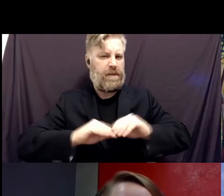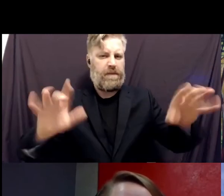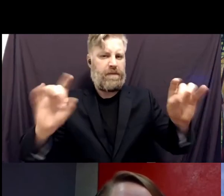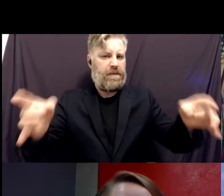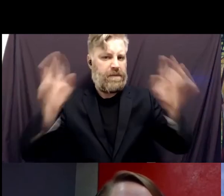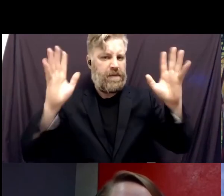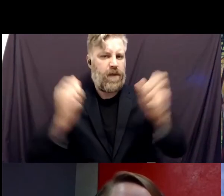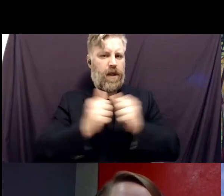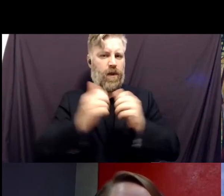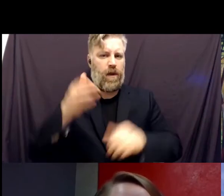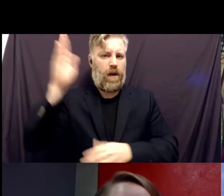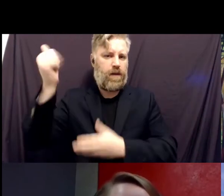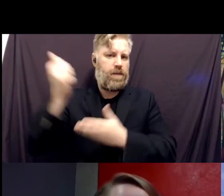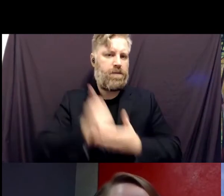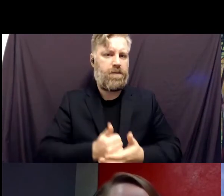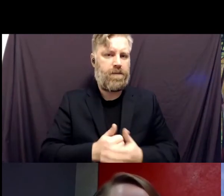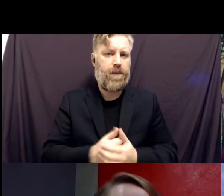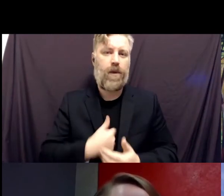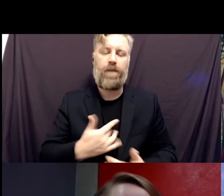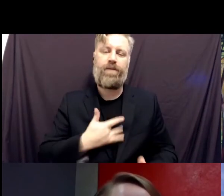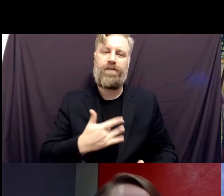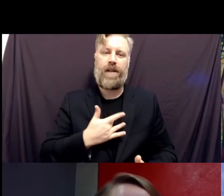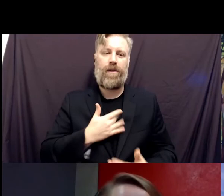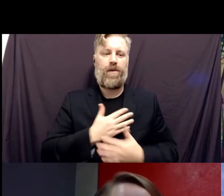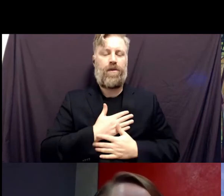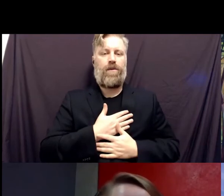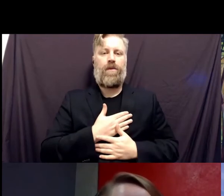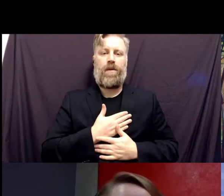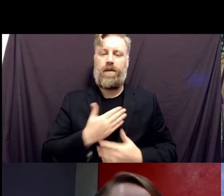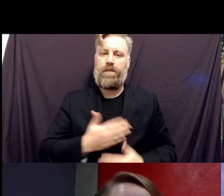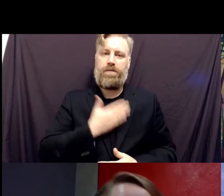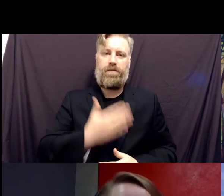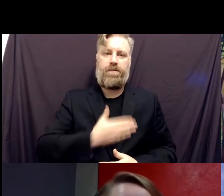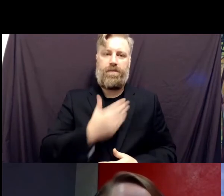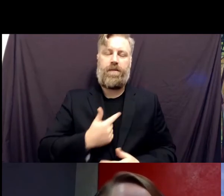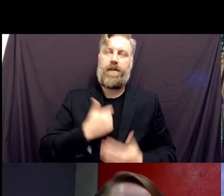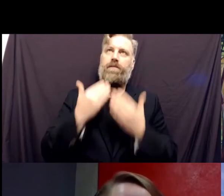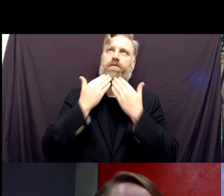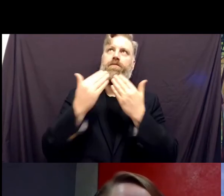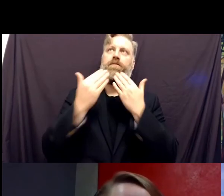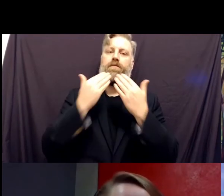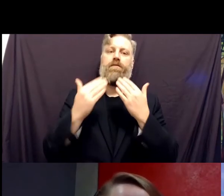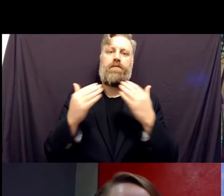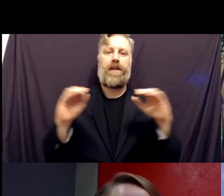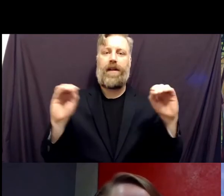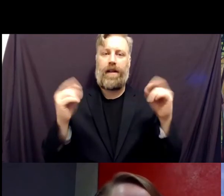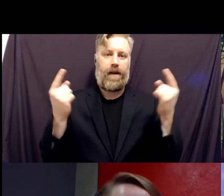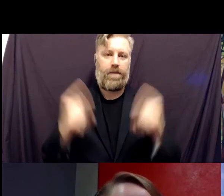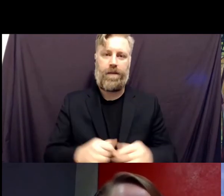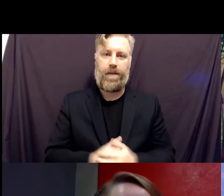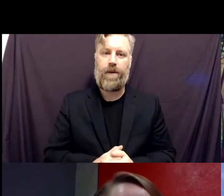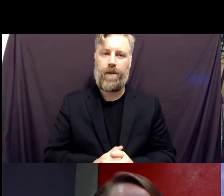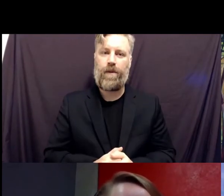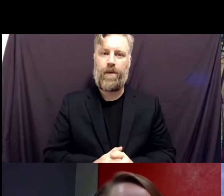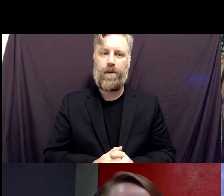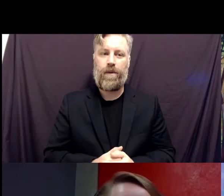happy that I thought because of my thankfulness that nothing happened with all my